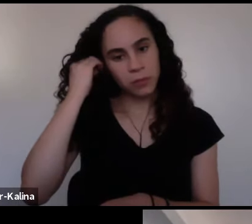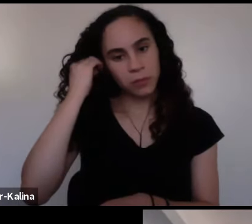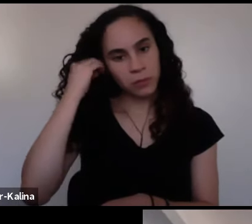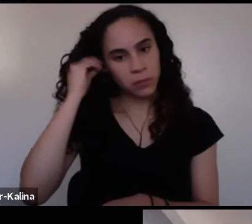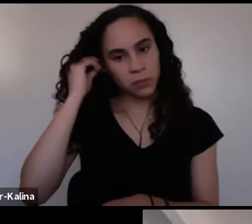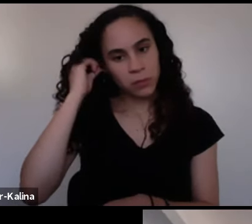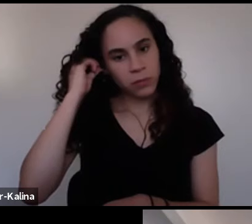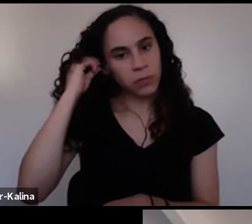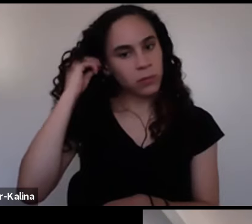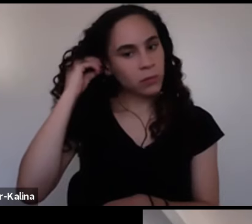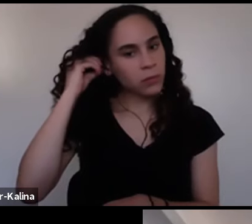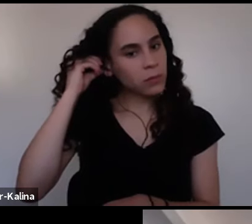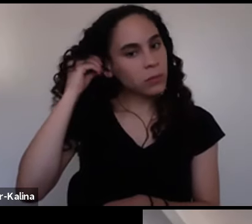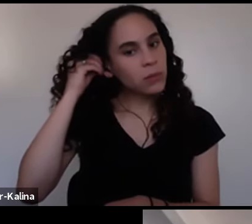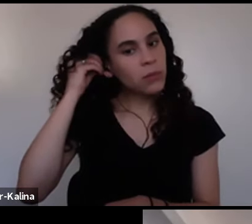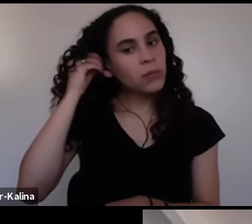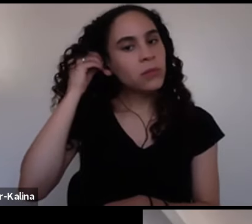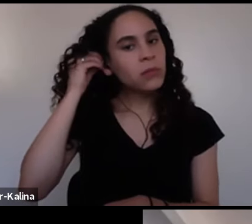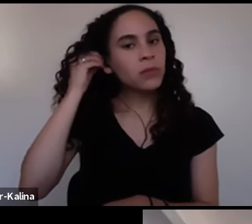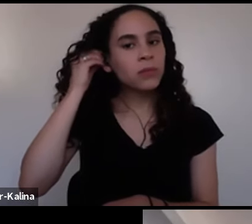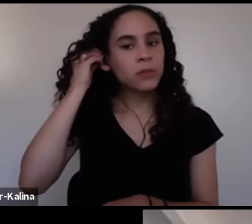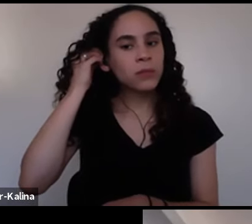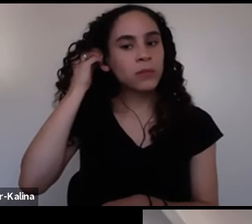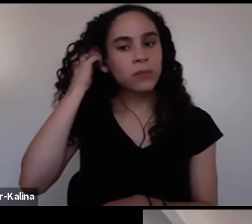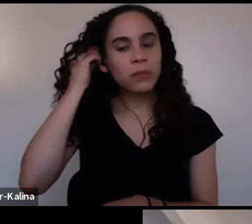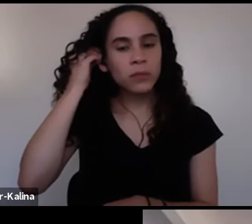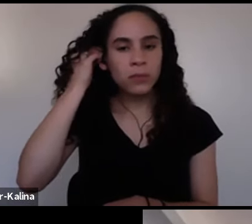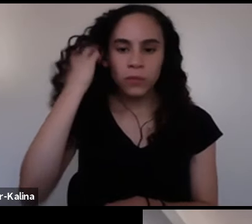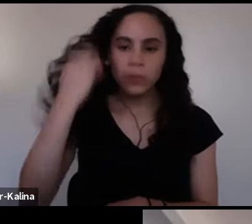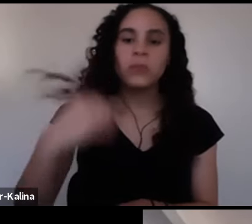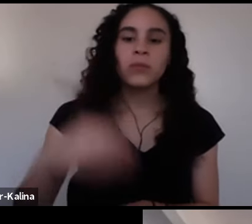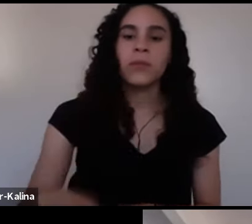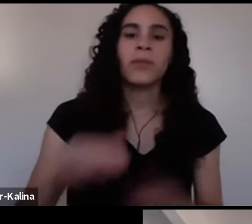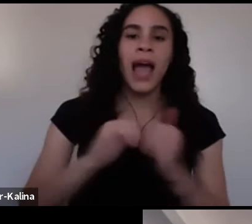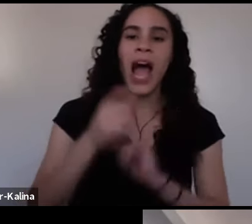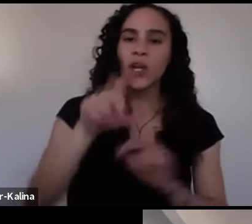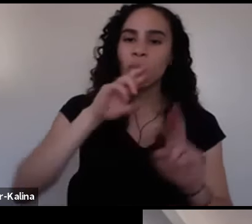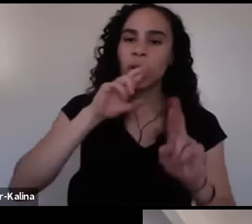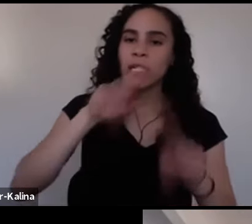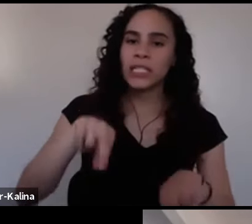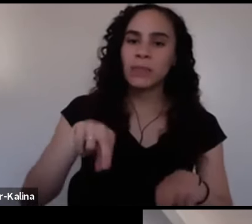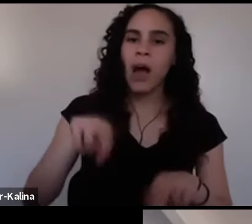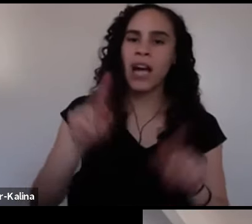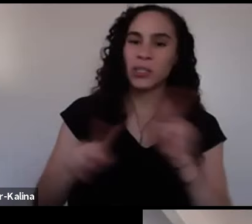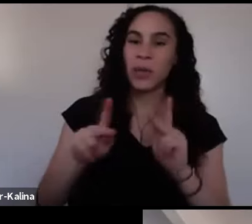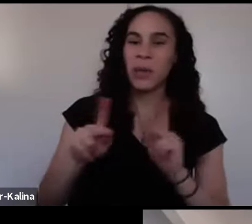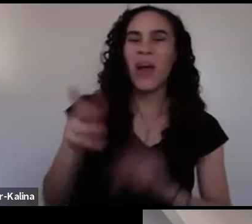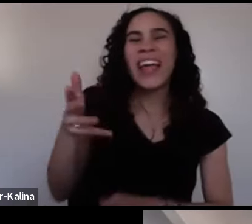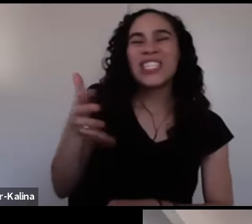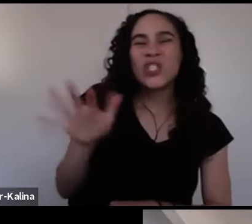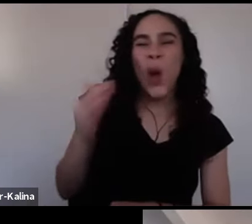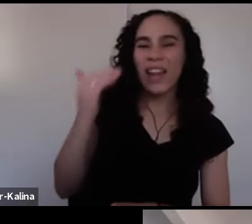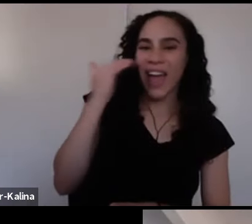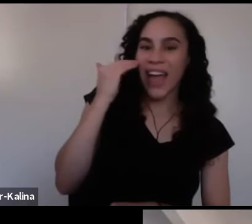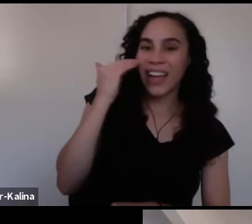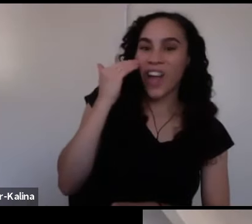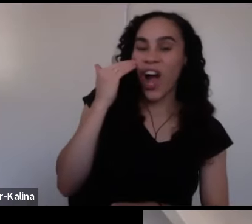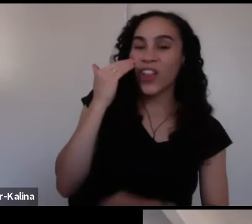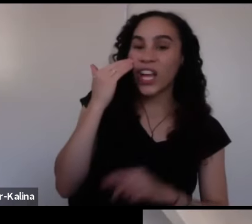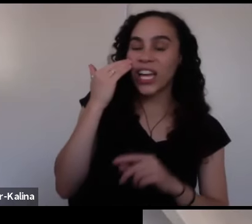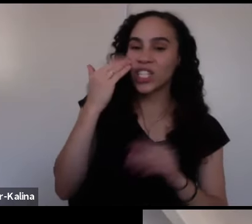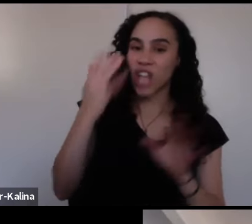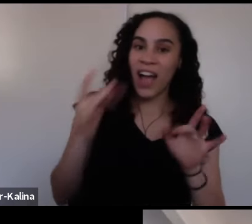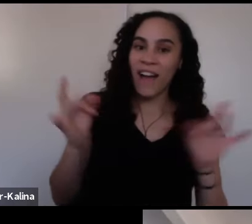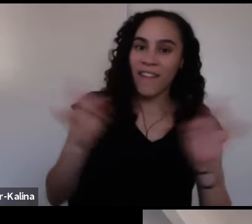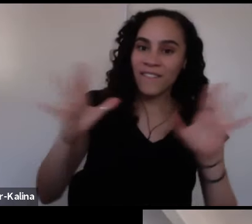How do you respond to people who sort of acknowledge that violence against Black people is wrong? This is from Heidi Harris. But then go into victim